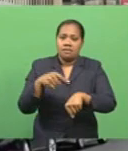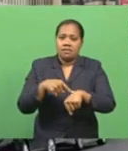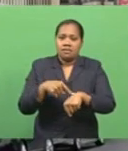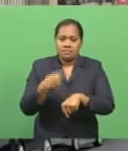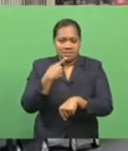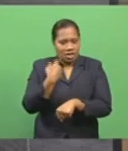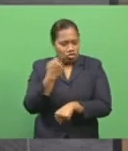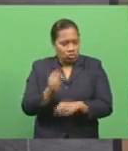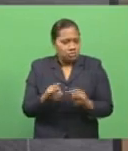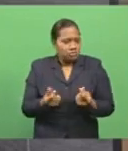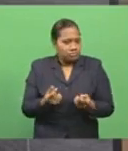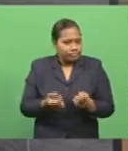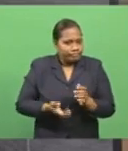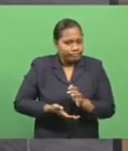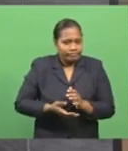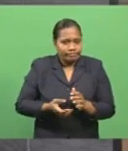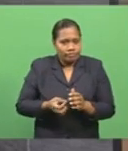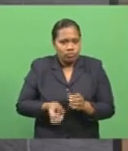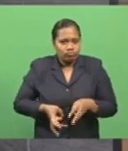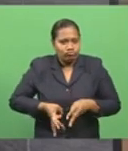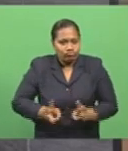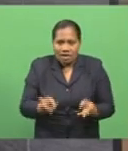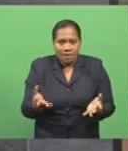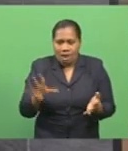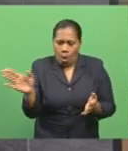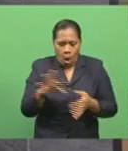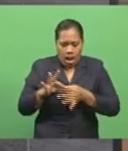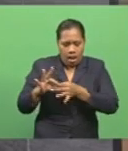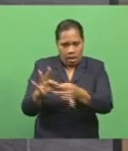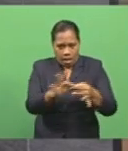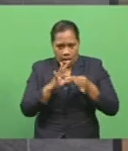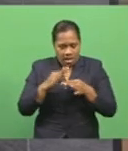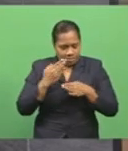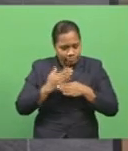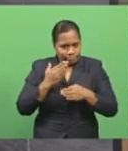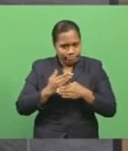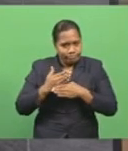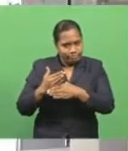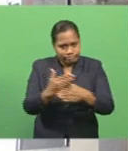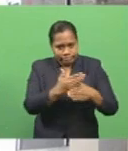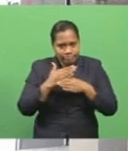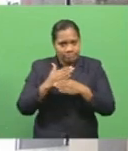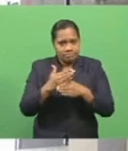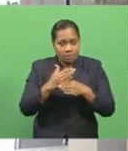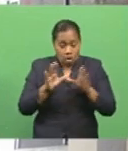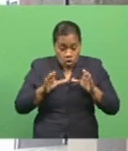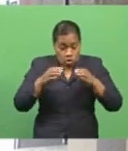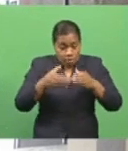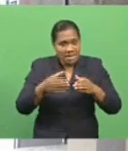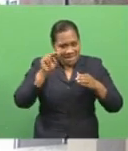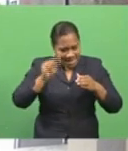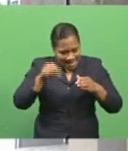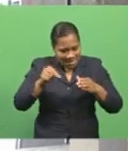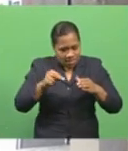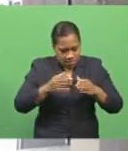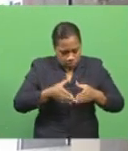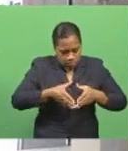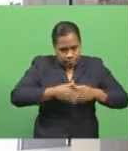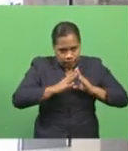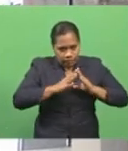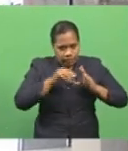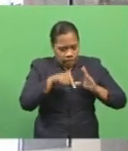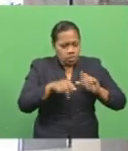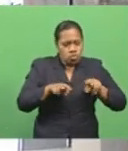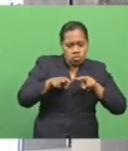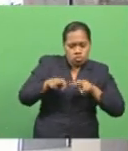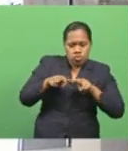way out and all stakeholders will need to work together. Dr. Kishore adds the committee needs to be set up to look at economic planning